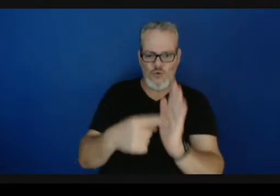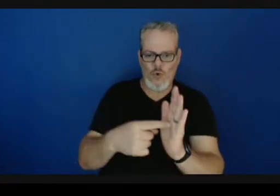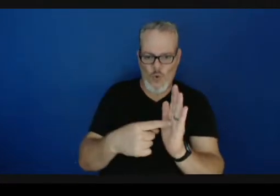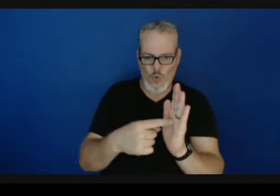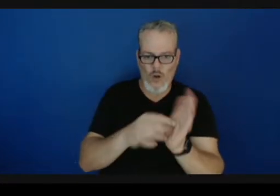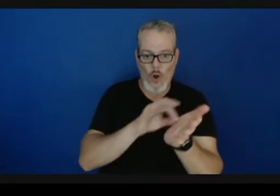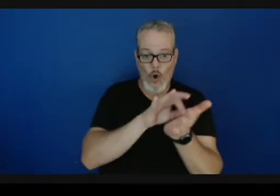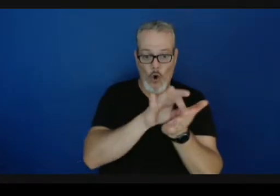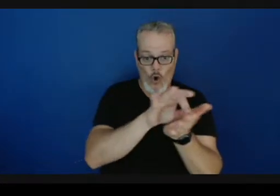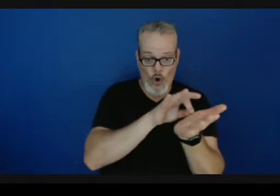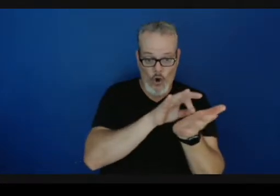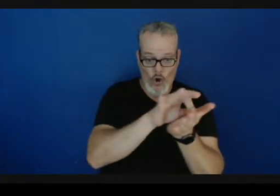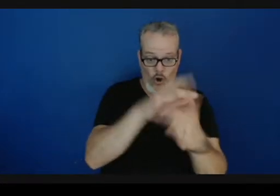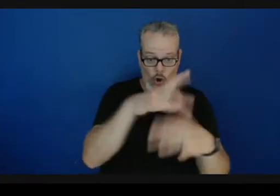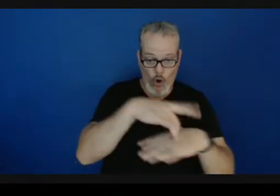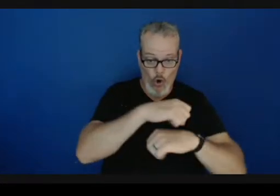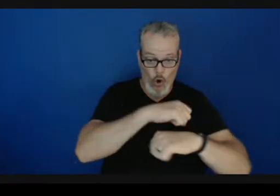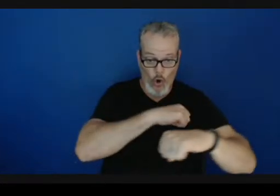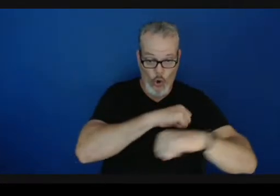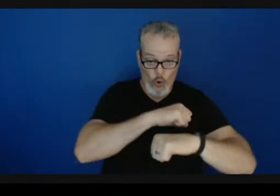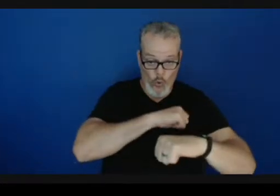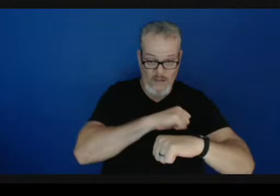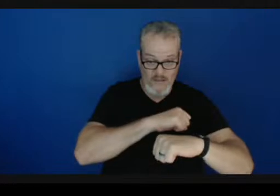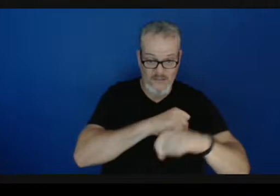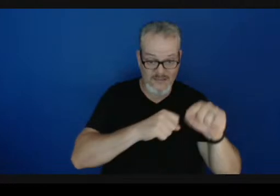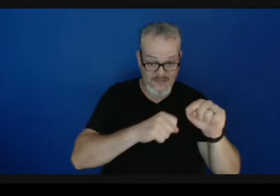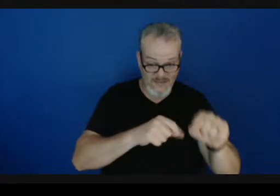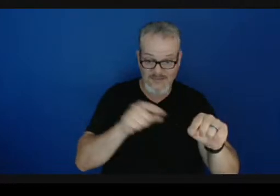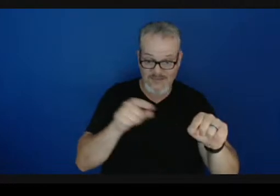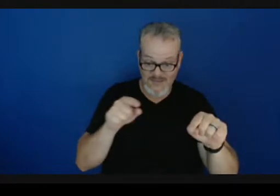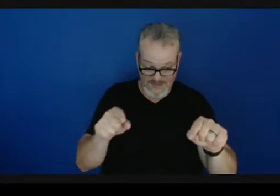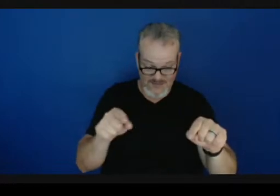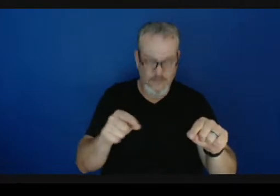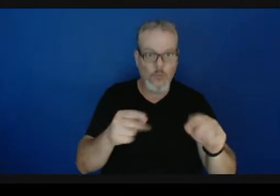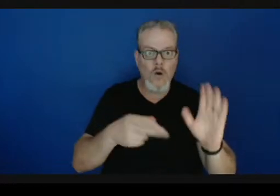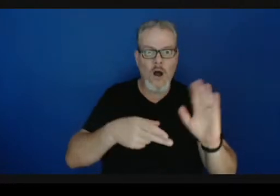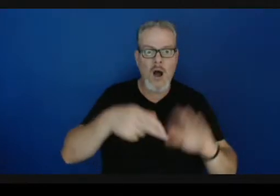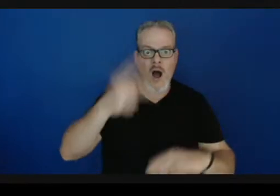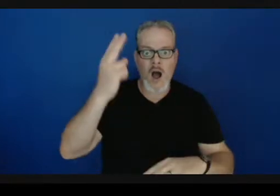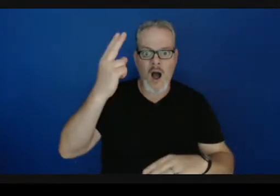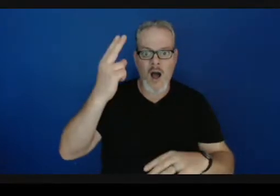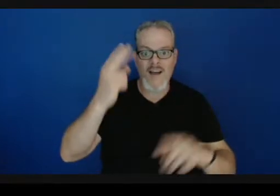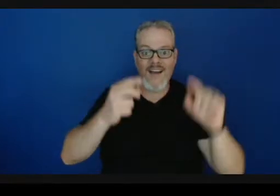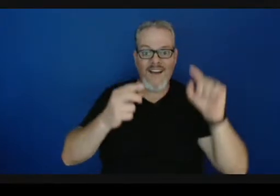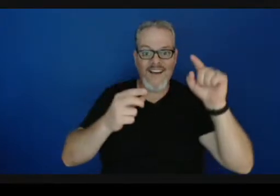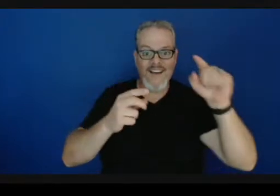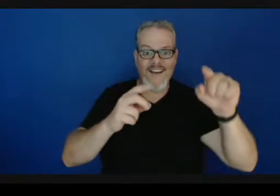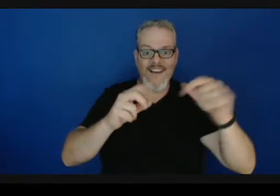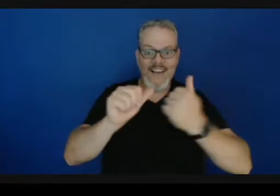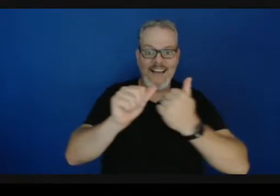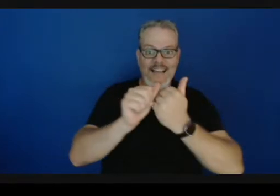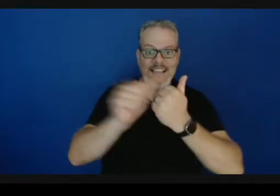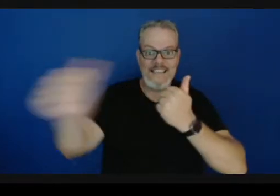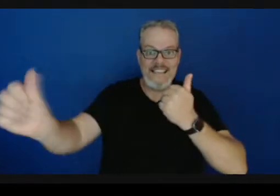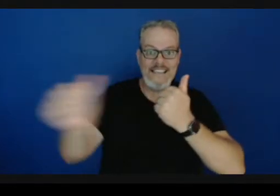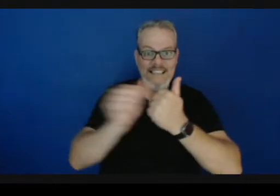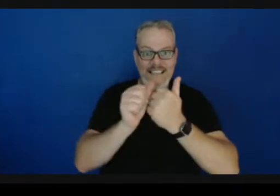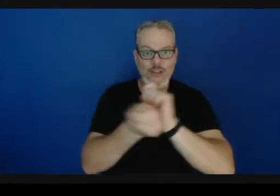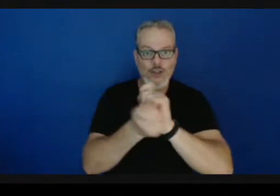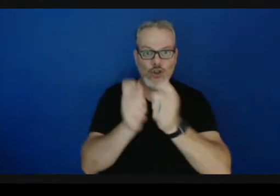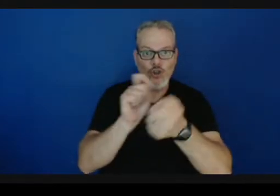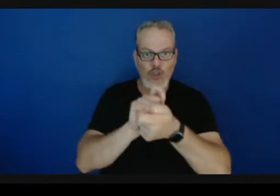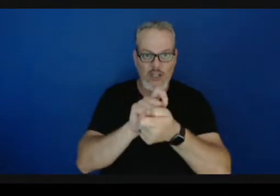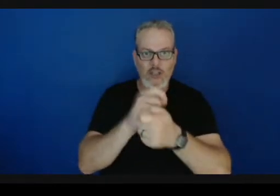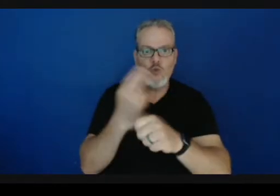and 84 had been high, as well as the distance change, what we now measure with GPS across the crater,